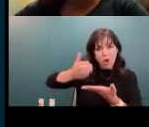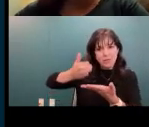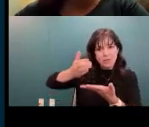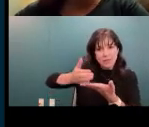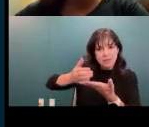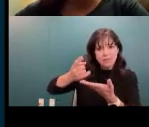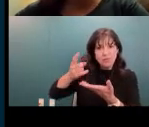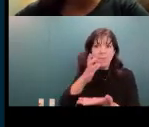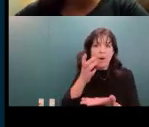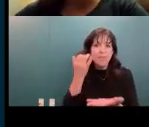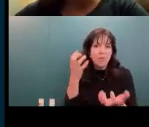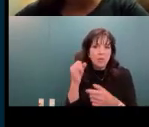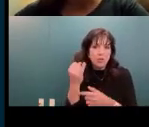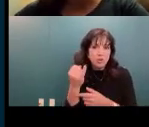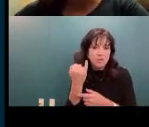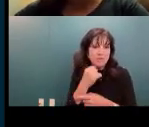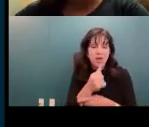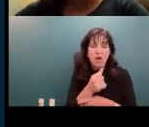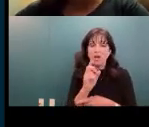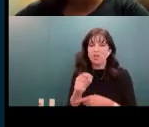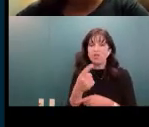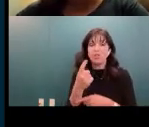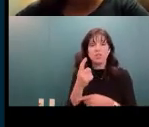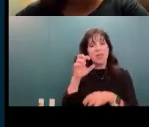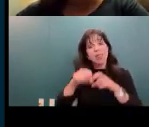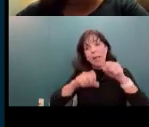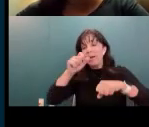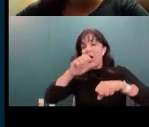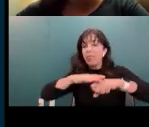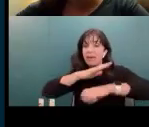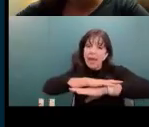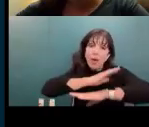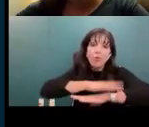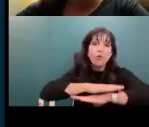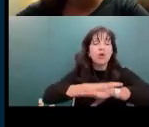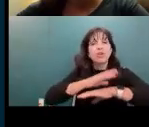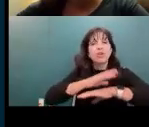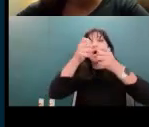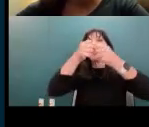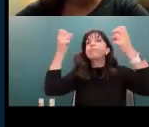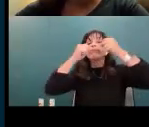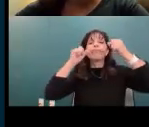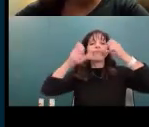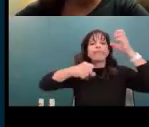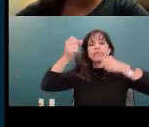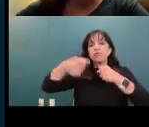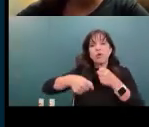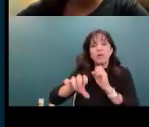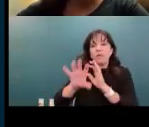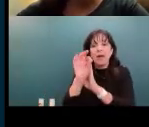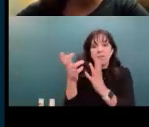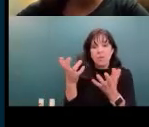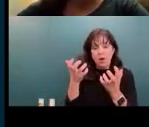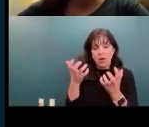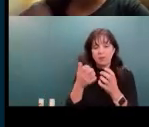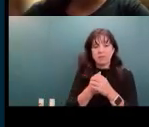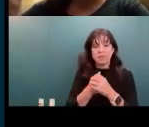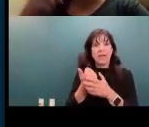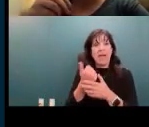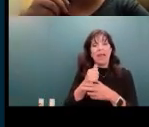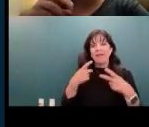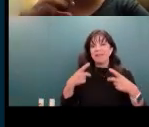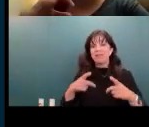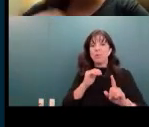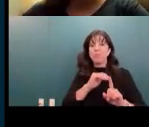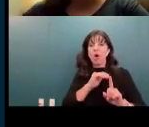juice. Otherwise, he's just kind of climbing on the counters, getting into things, looking for what he wants. Any physical prompts